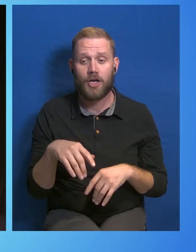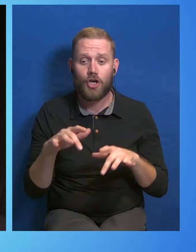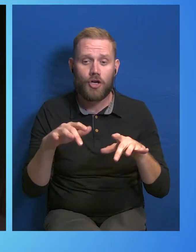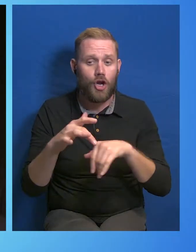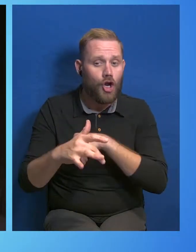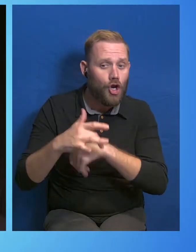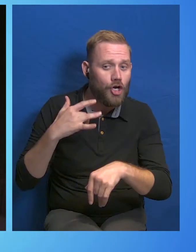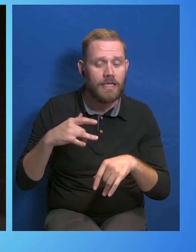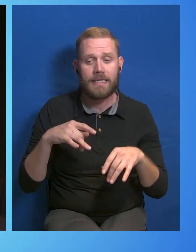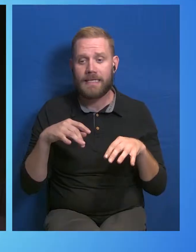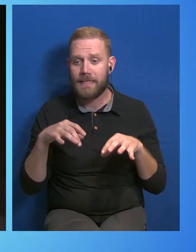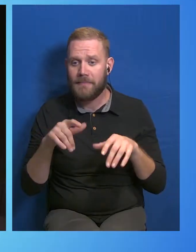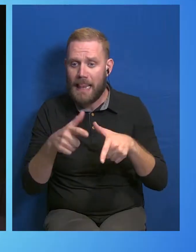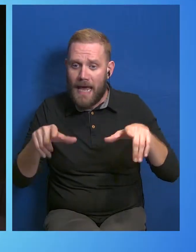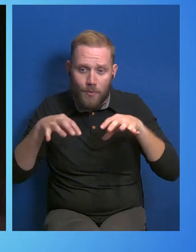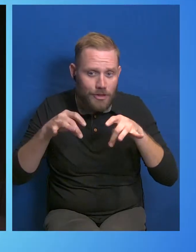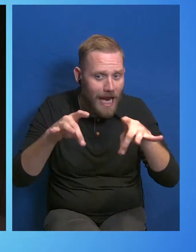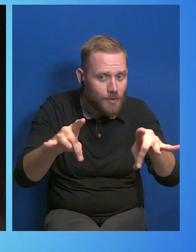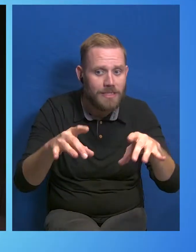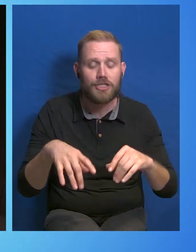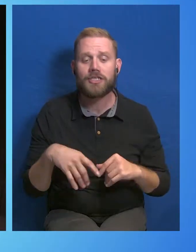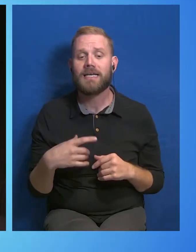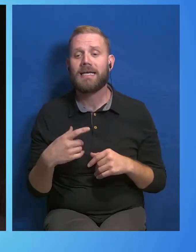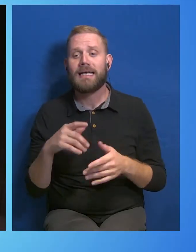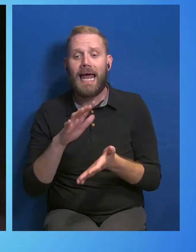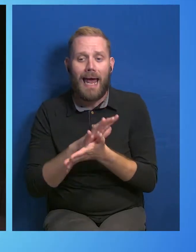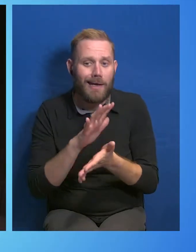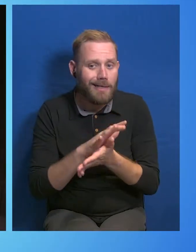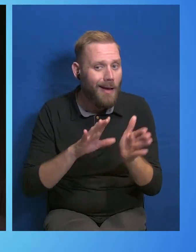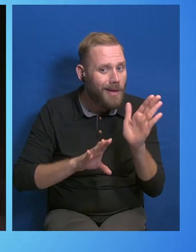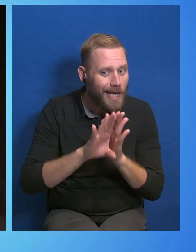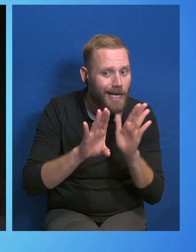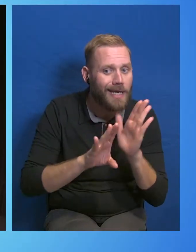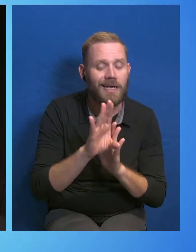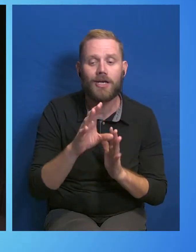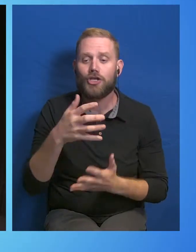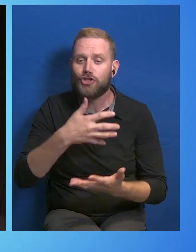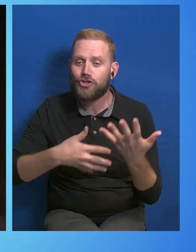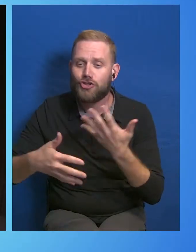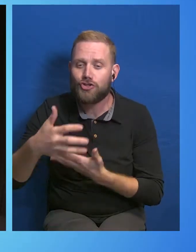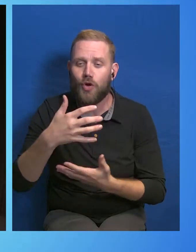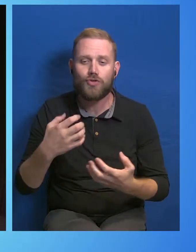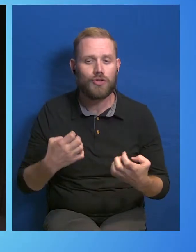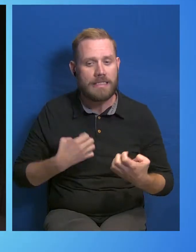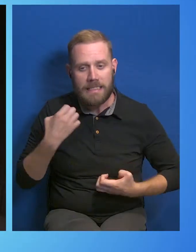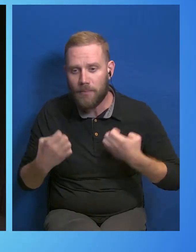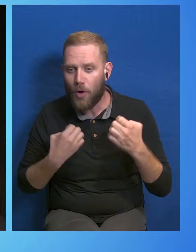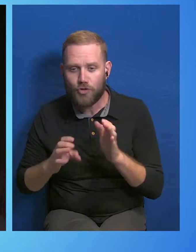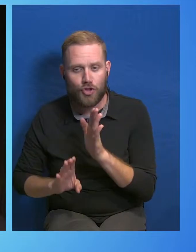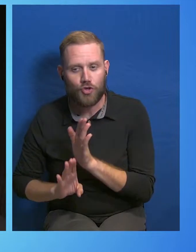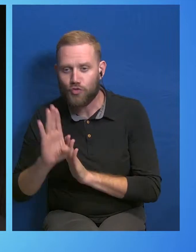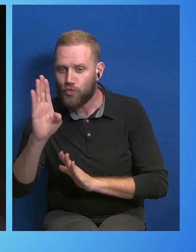acquisition, their development, their academic achievement, their social-emotional growth,